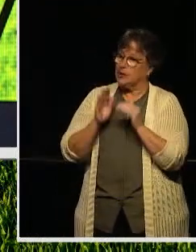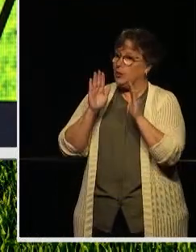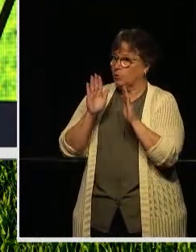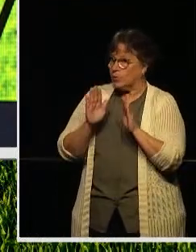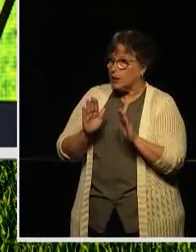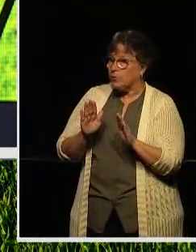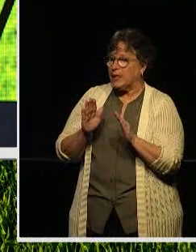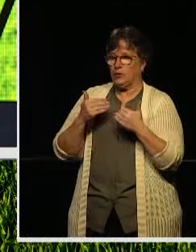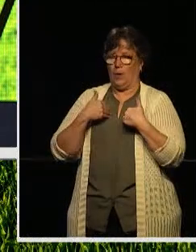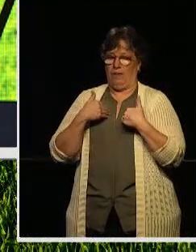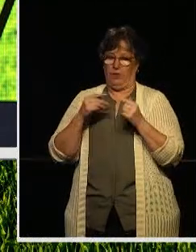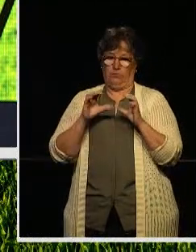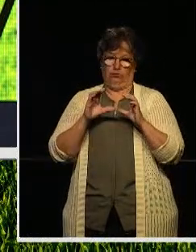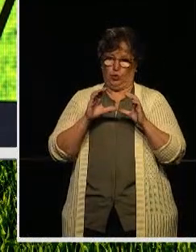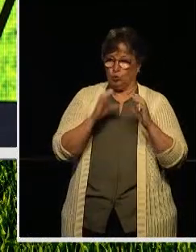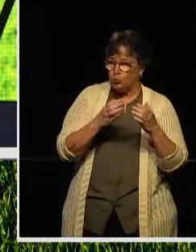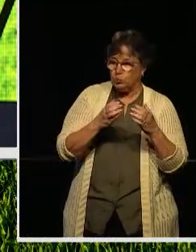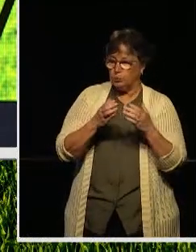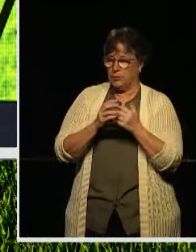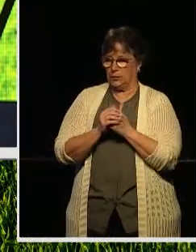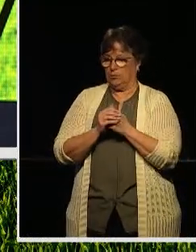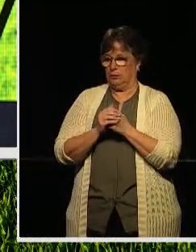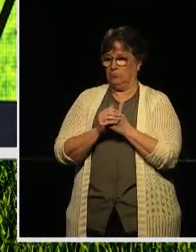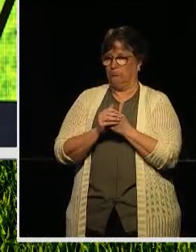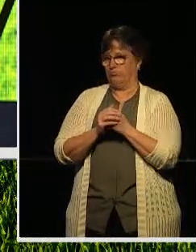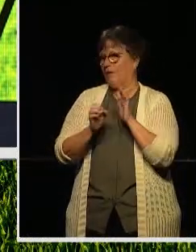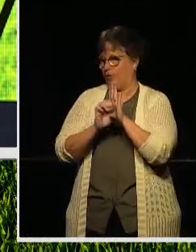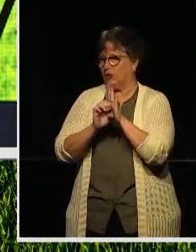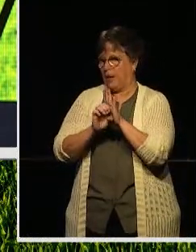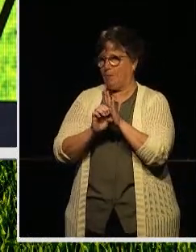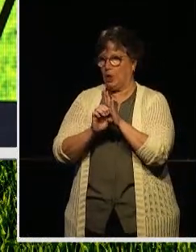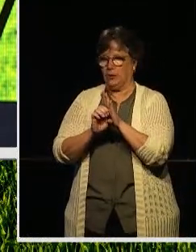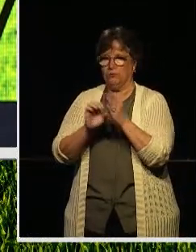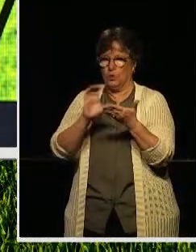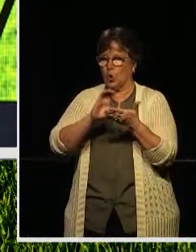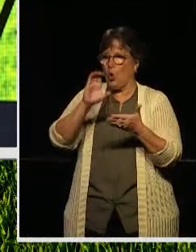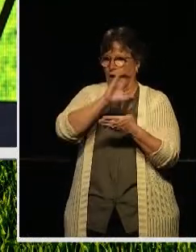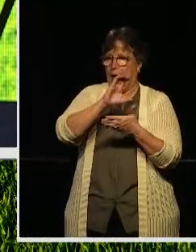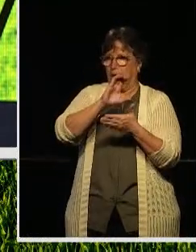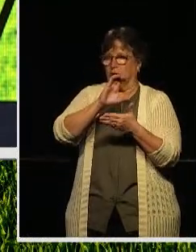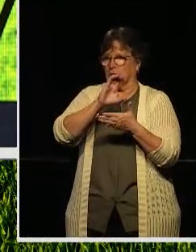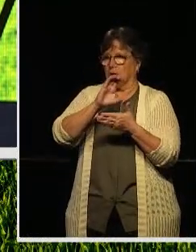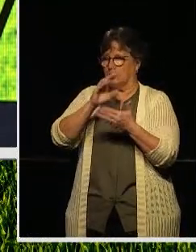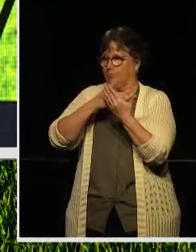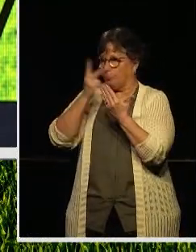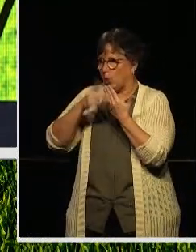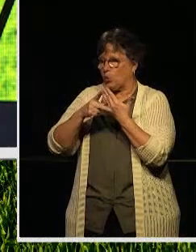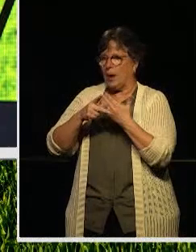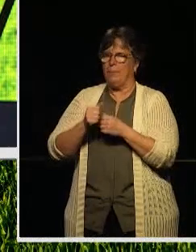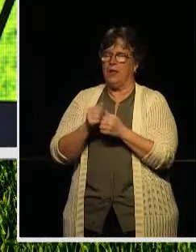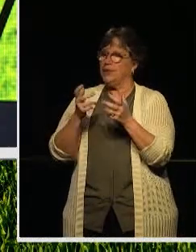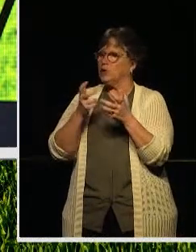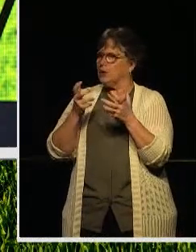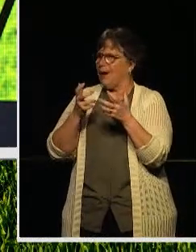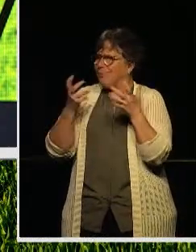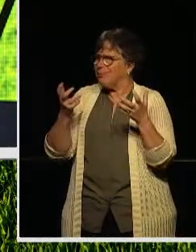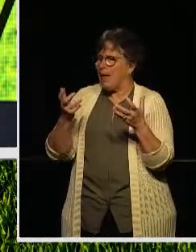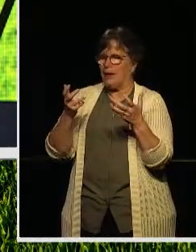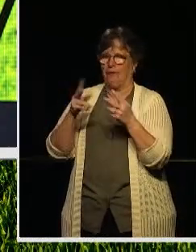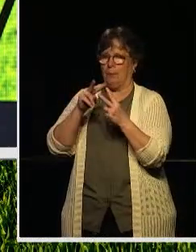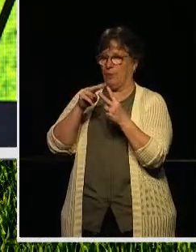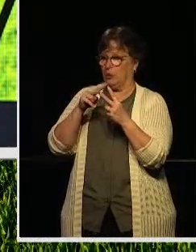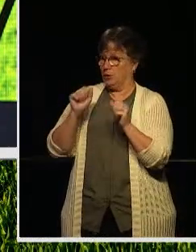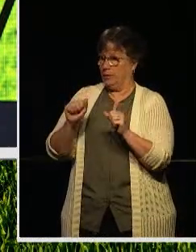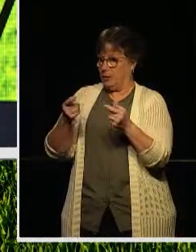have organizations like Cornell's extension program. Like, I think there's a lot of partnership that can happen,